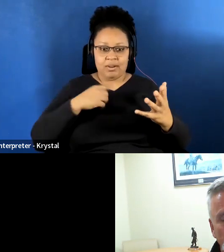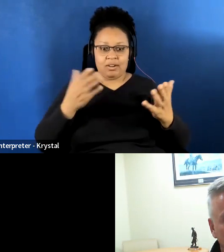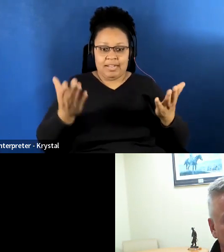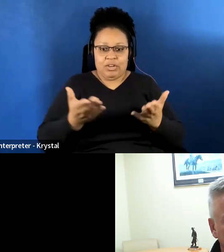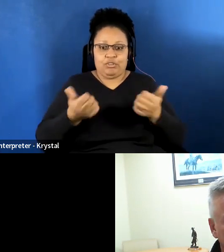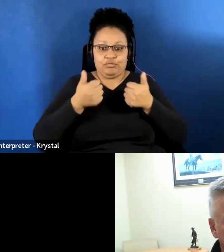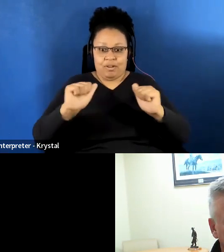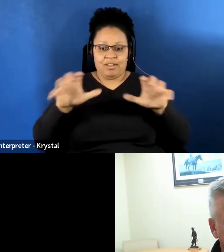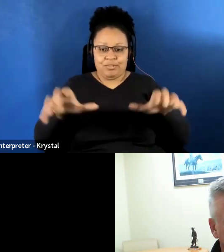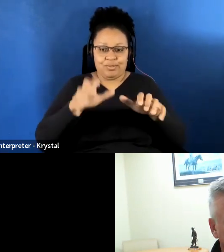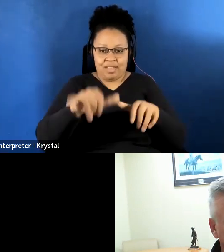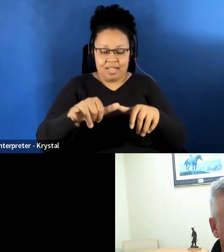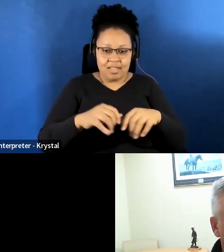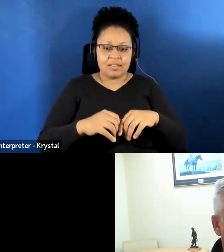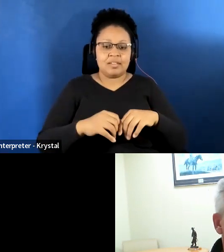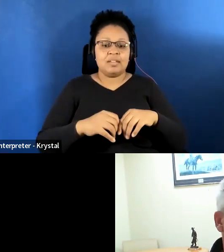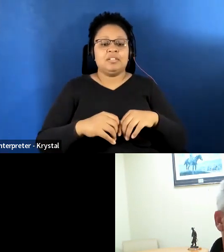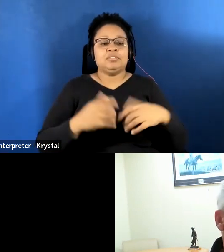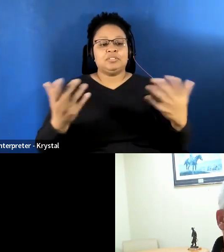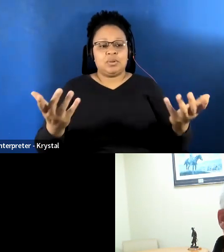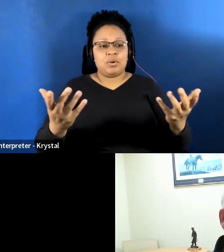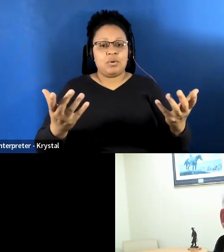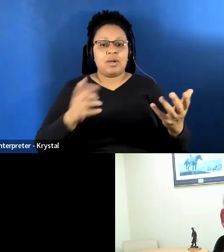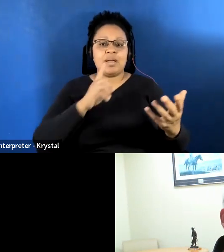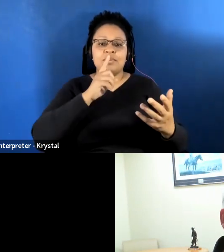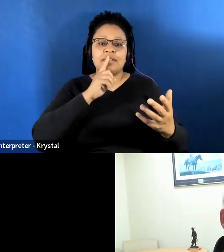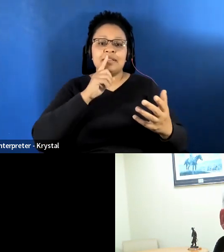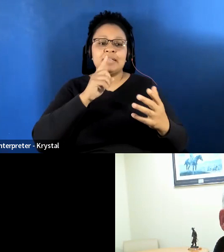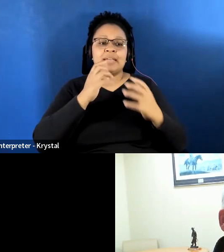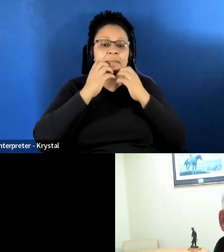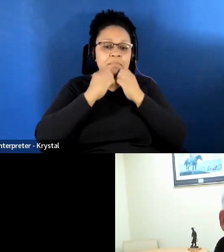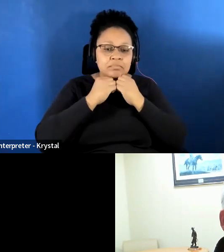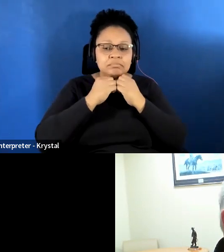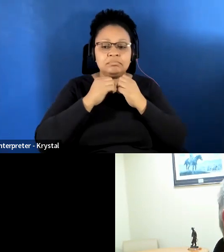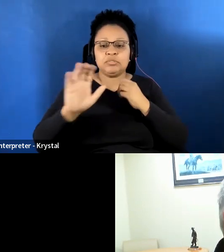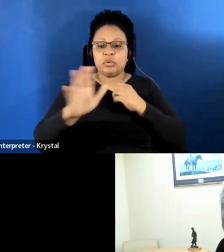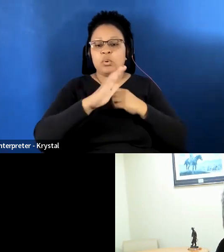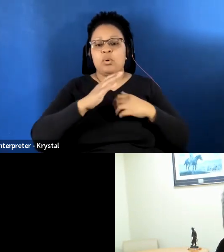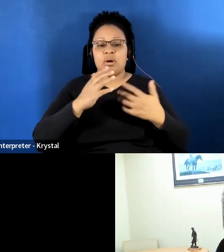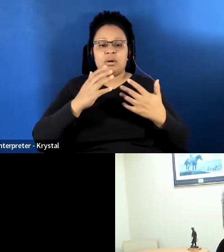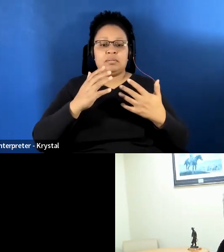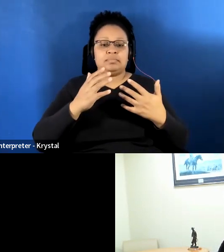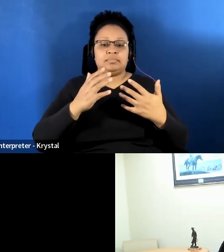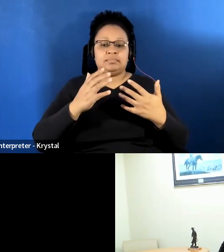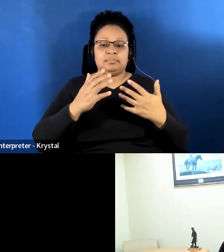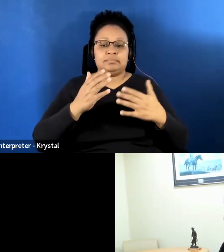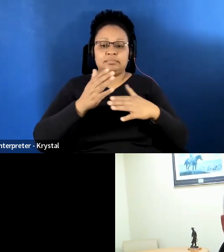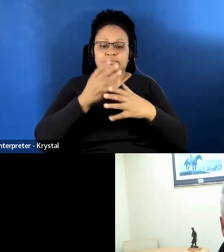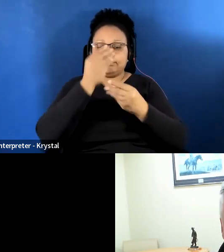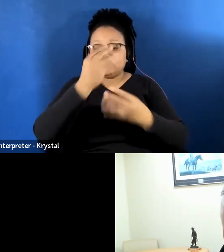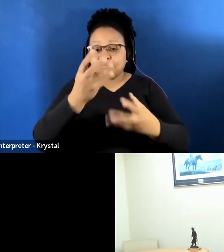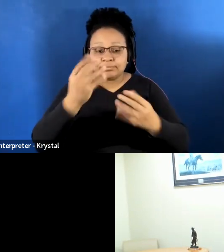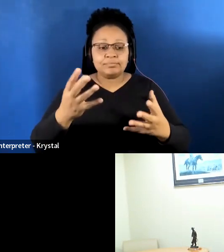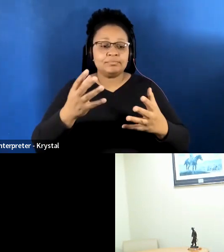trying to do. And so I really appreciate all of the sharing and conversations. I hope